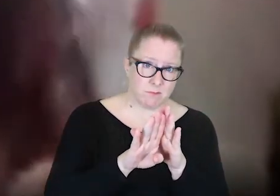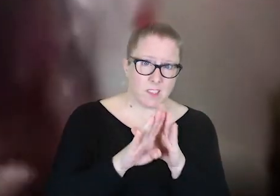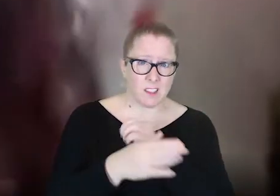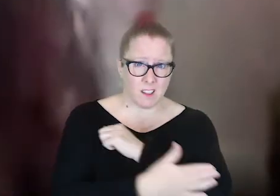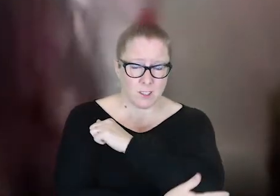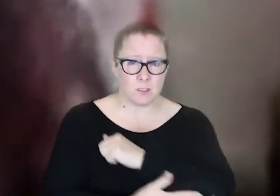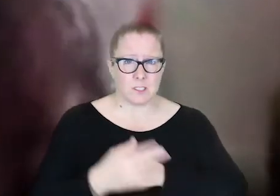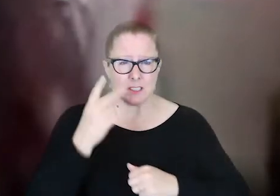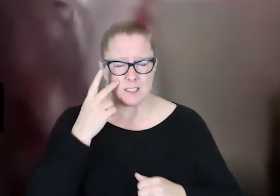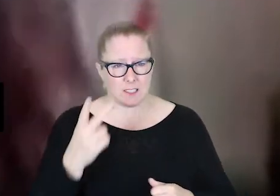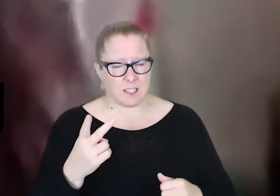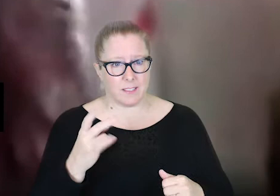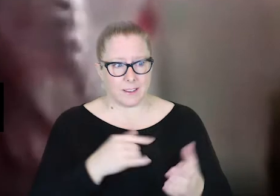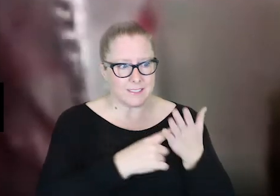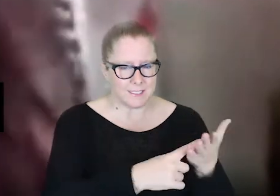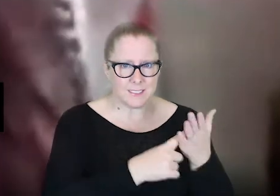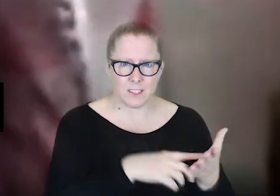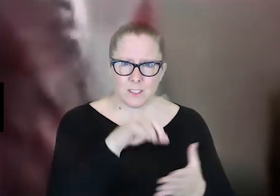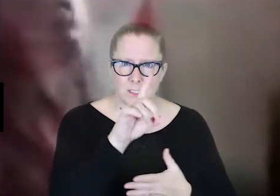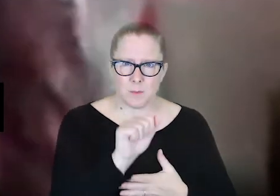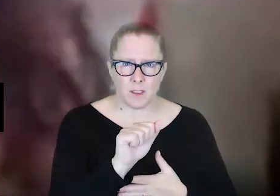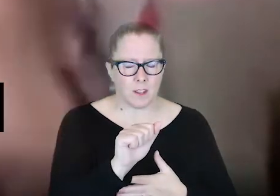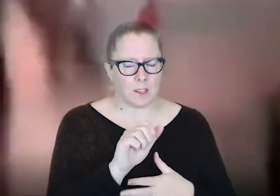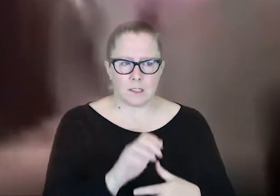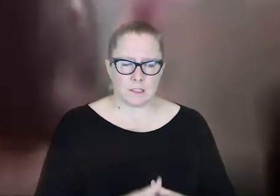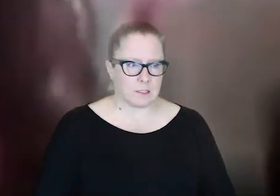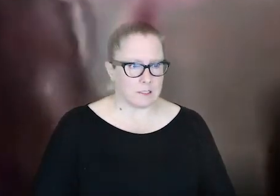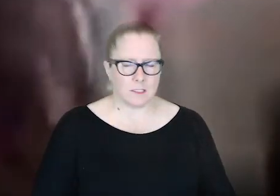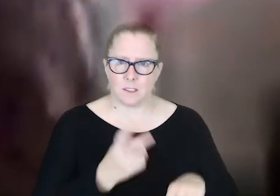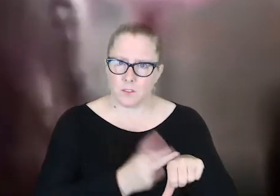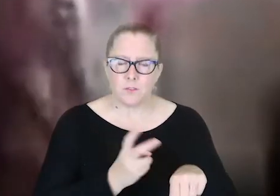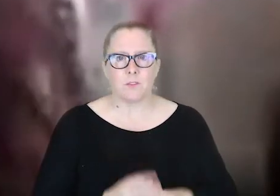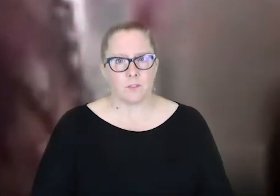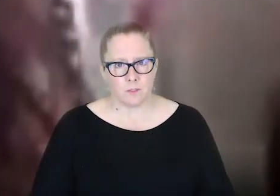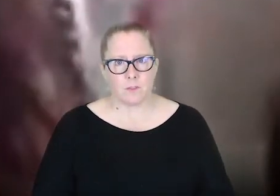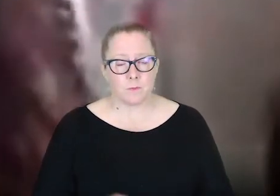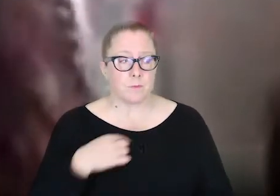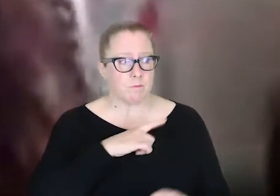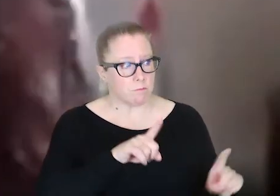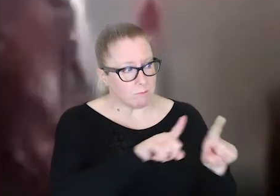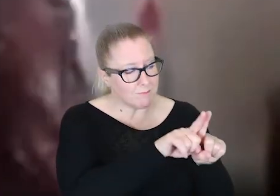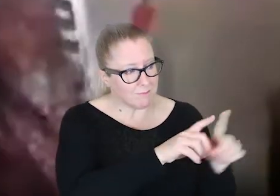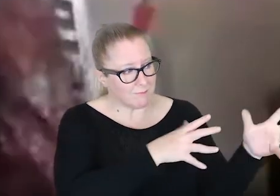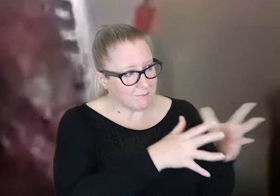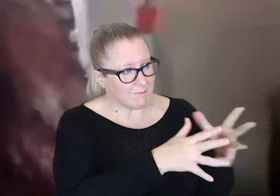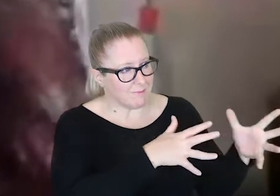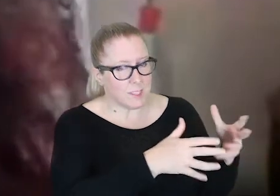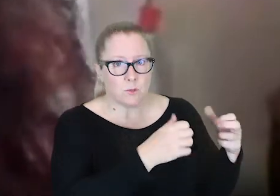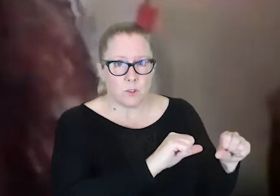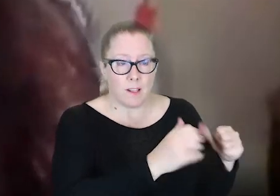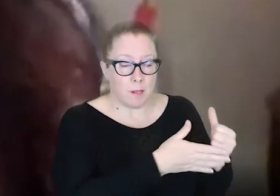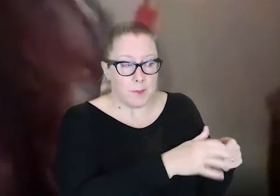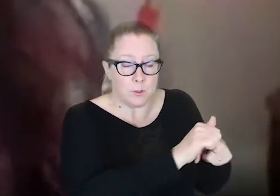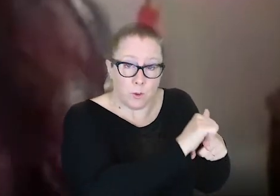the developed countries, but why in the developing countries this whole discussions around disability inclusion